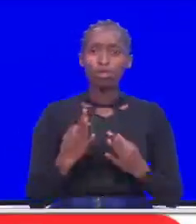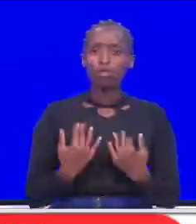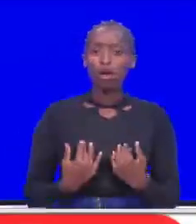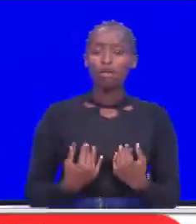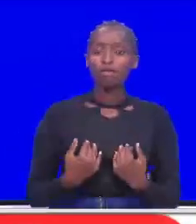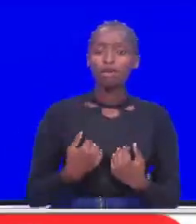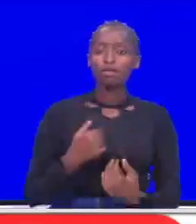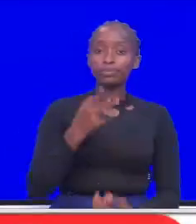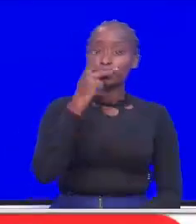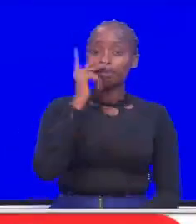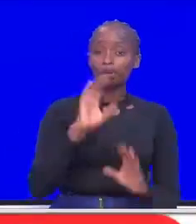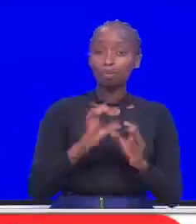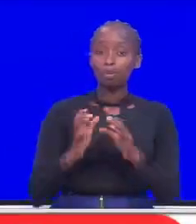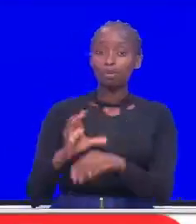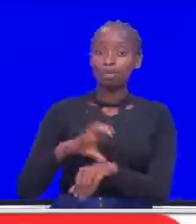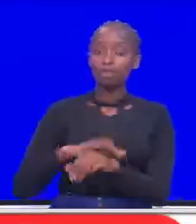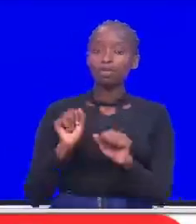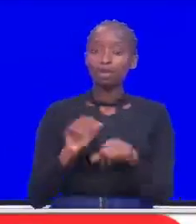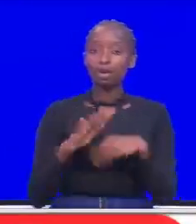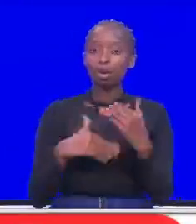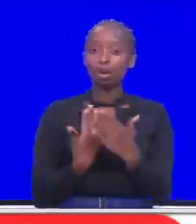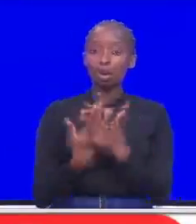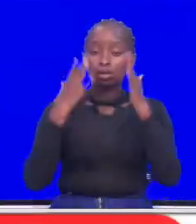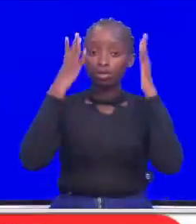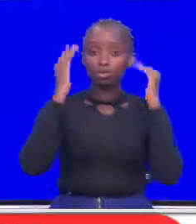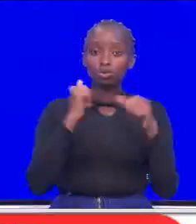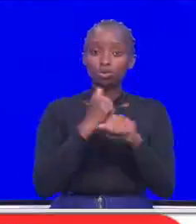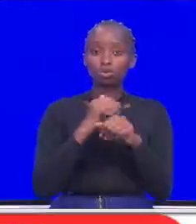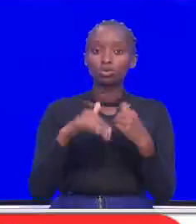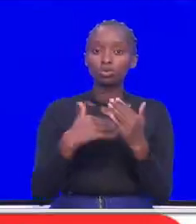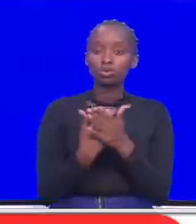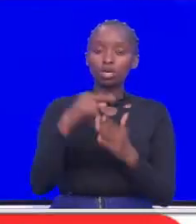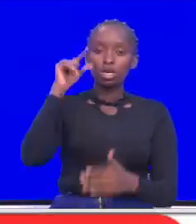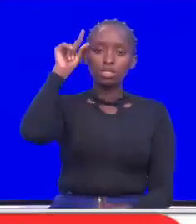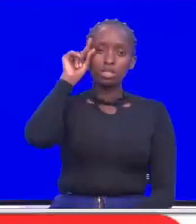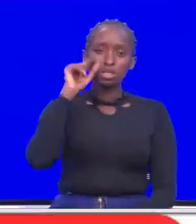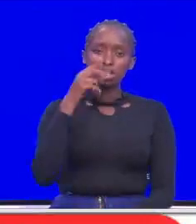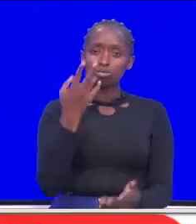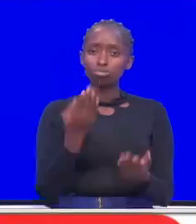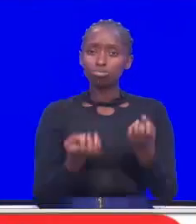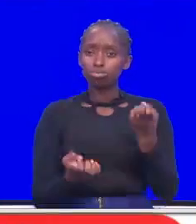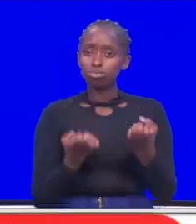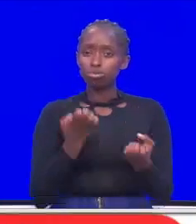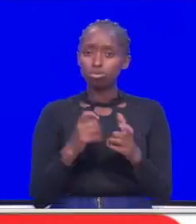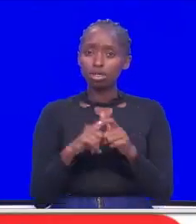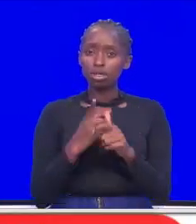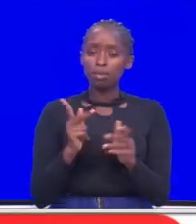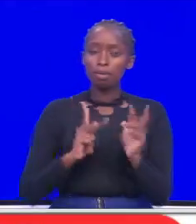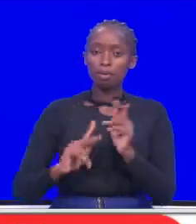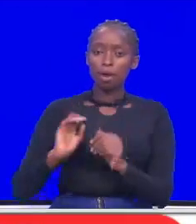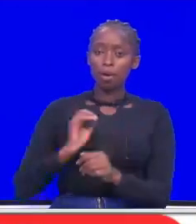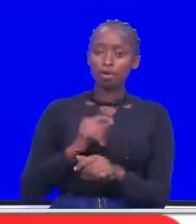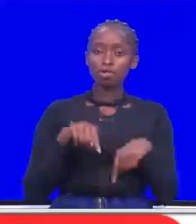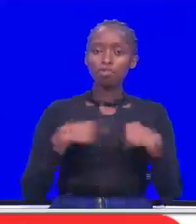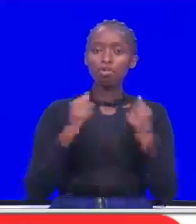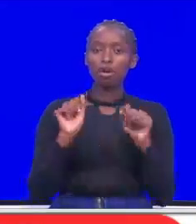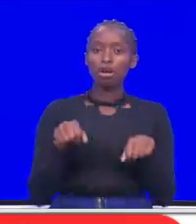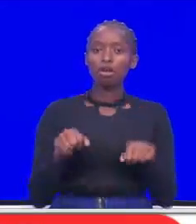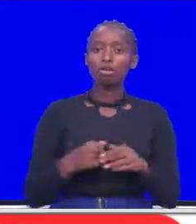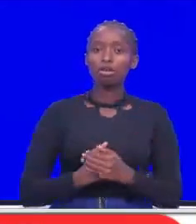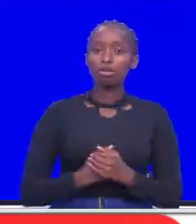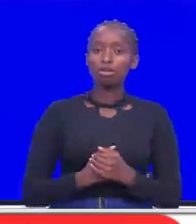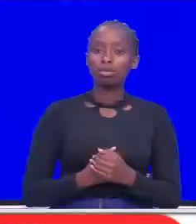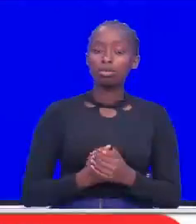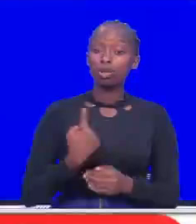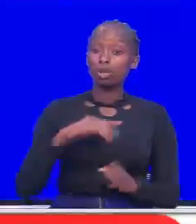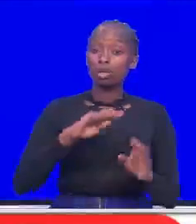or whatever. We do the gender top-up to jiandae. Raila Odinga, when he visited Kibra, he handed over a bus to Raila